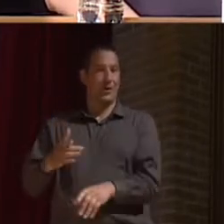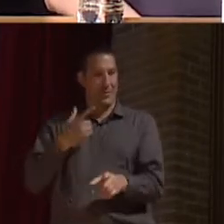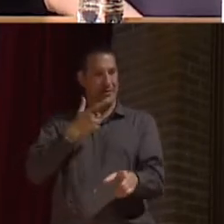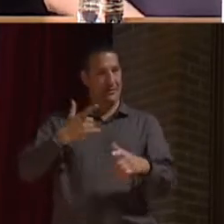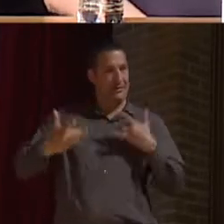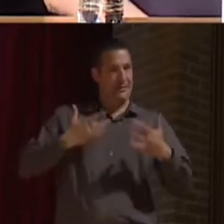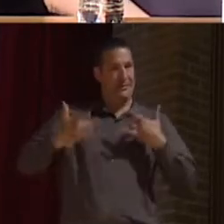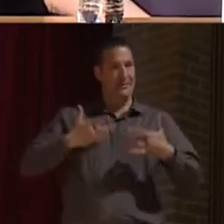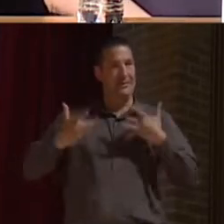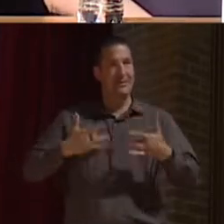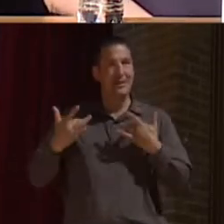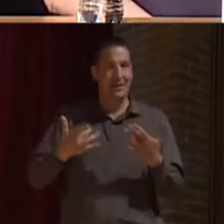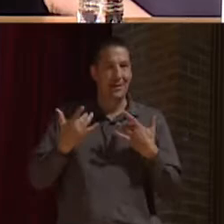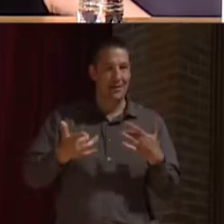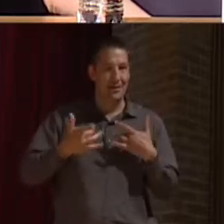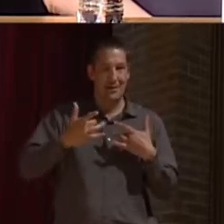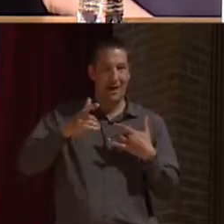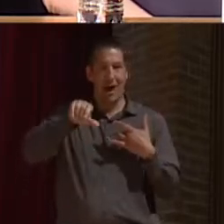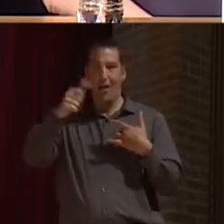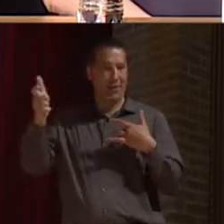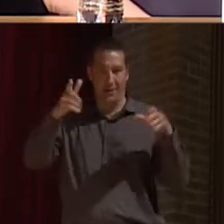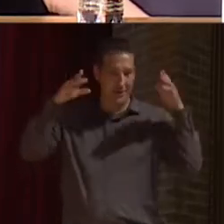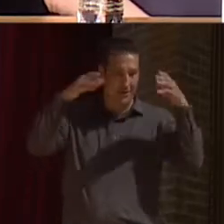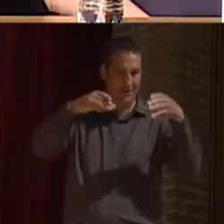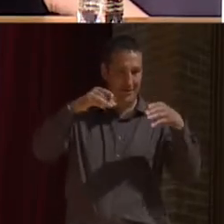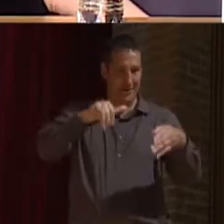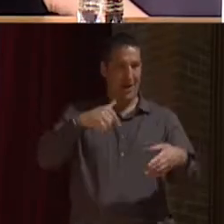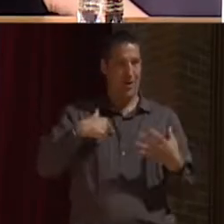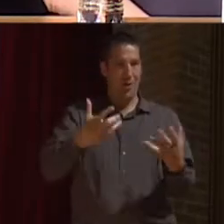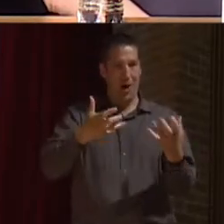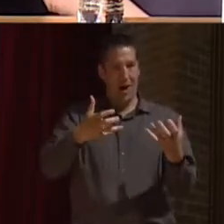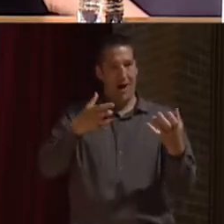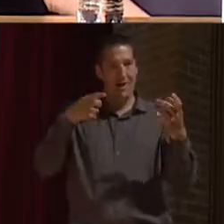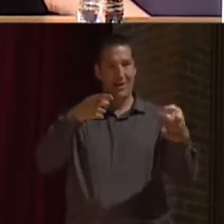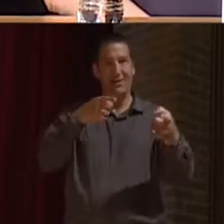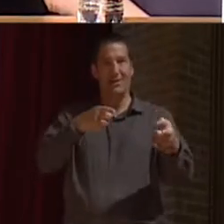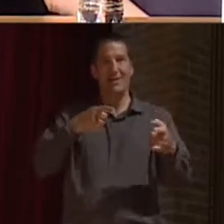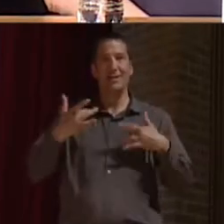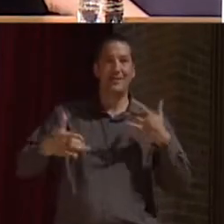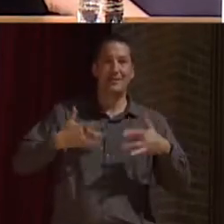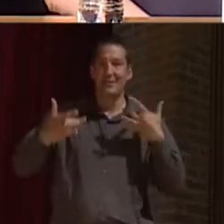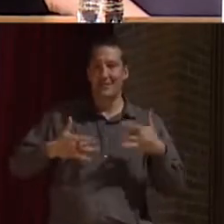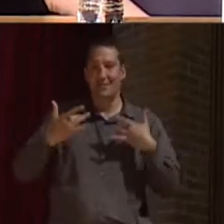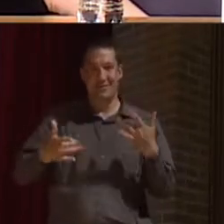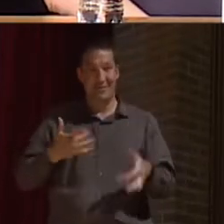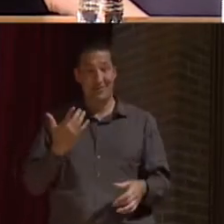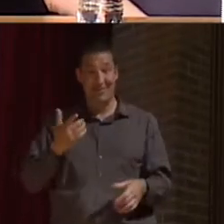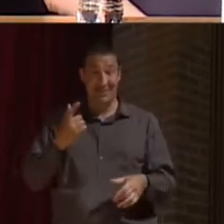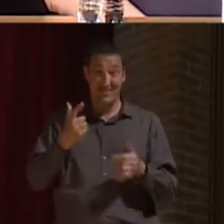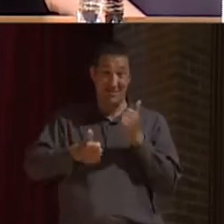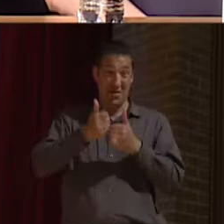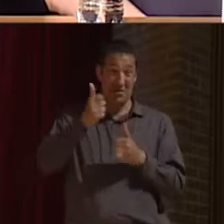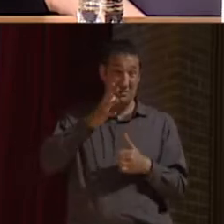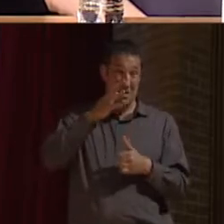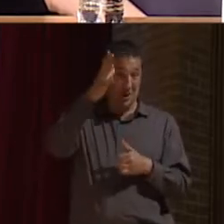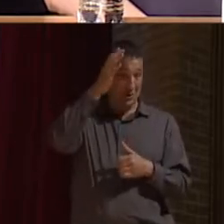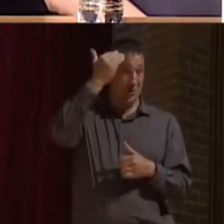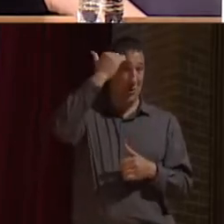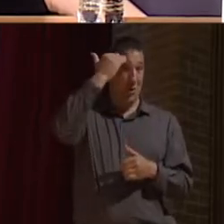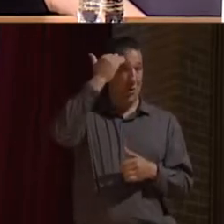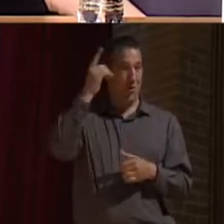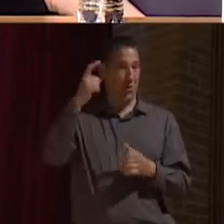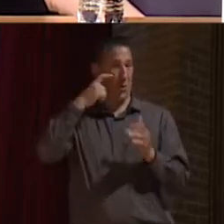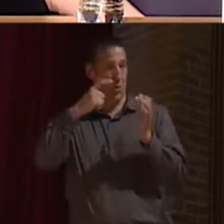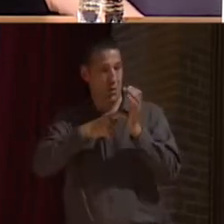there. He doesn't worry about anything else. That's where he wants to be. So that, for me, I think most of us parents up here, we know those things, we see those